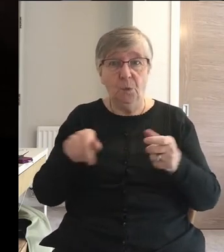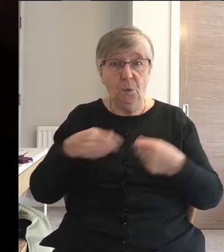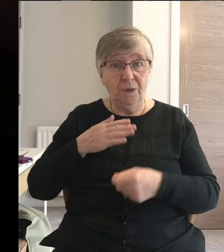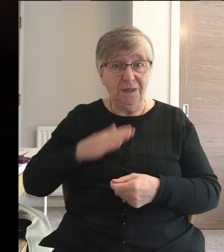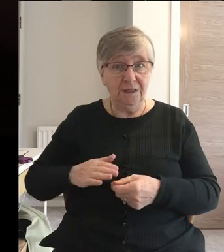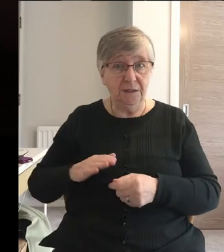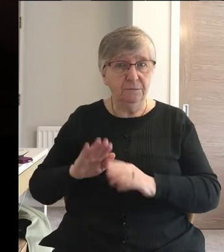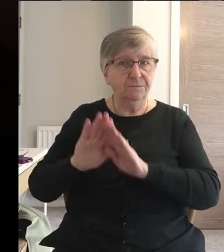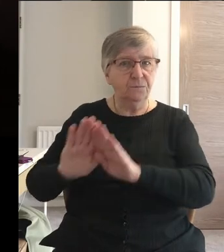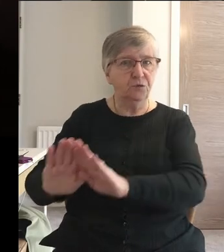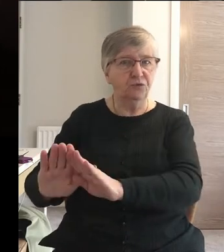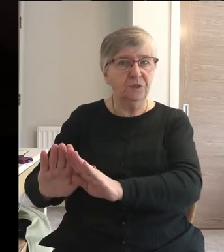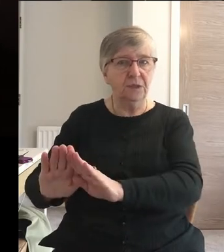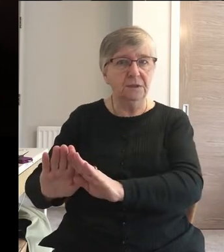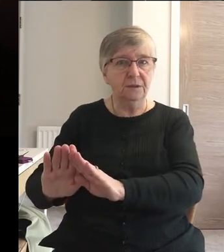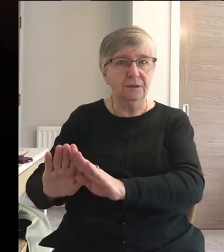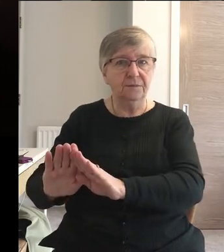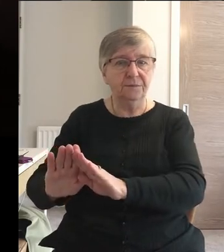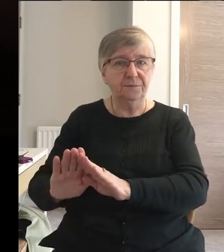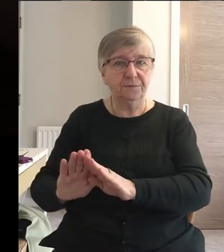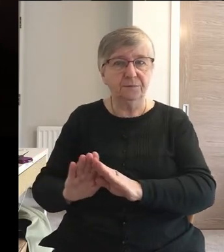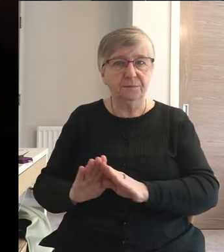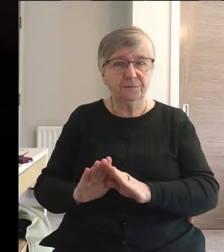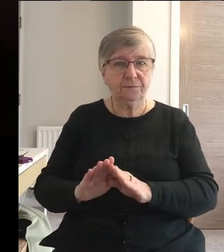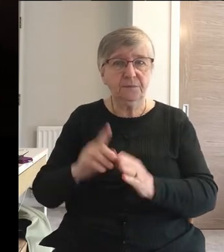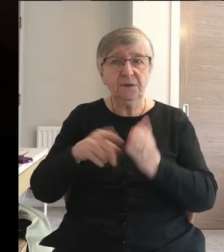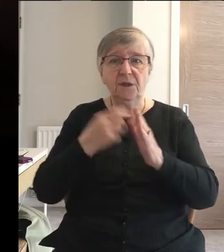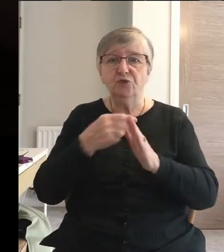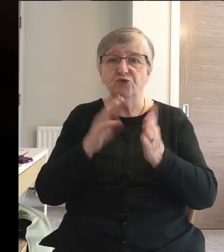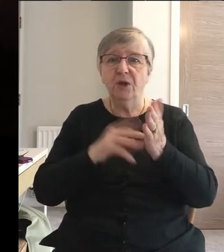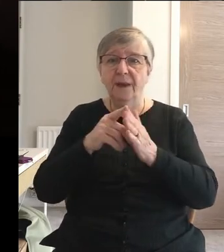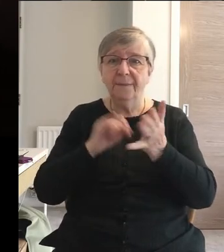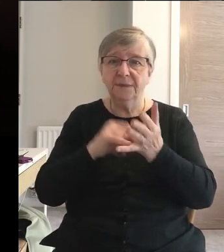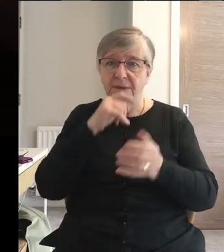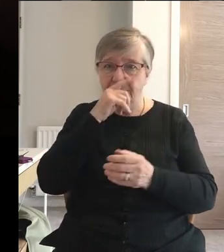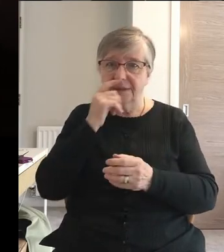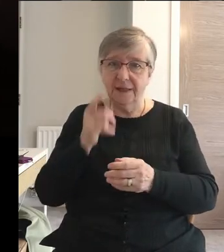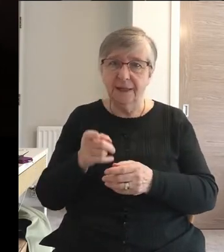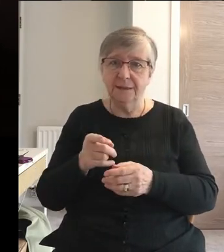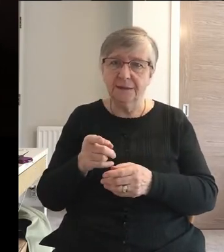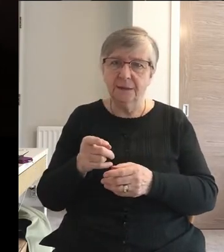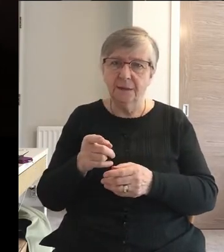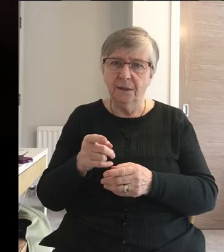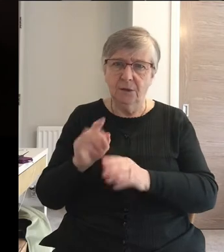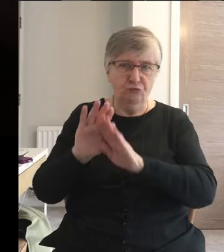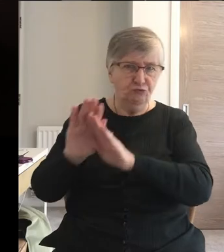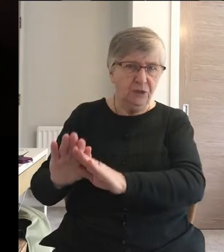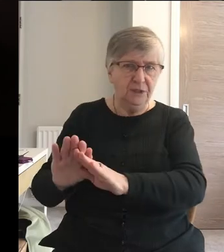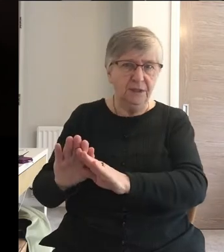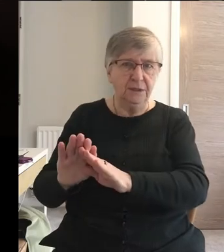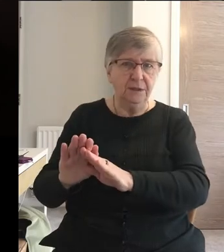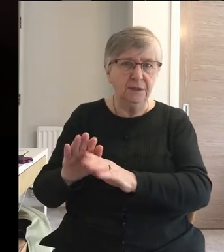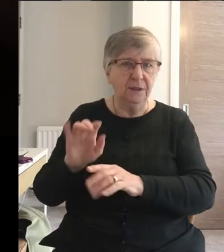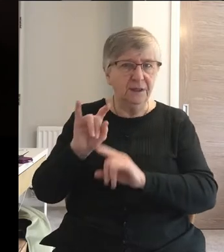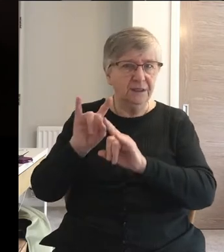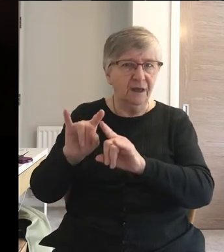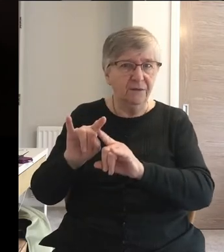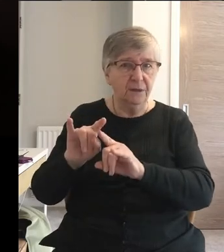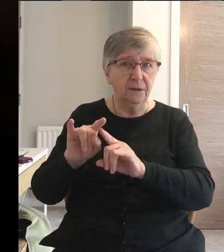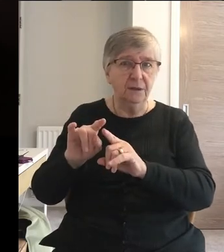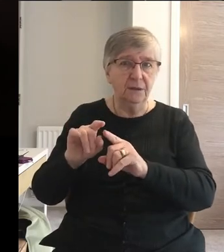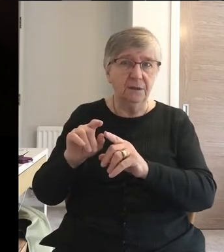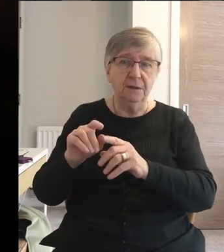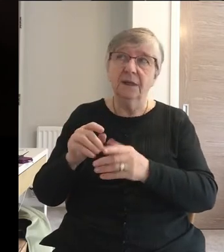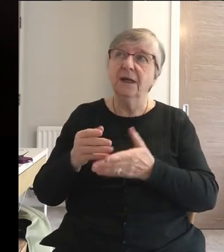And we need to resist. And then James says, after submit to God and resist the devil, he says, verse 8, come near